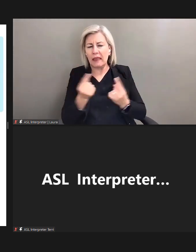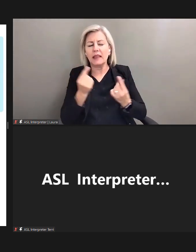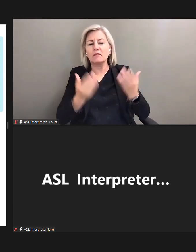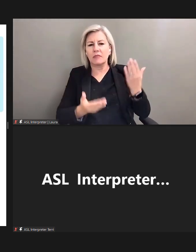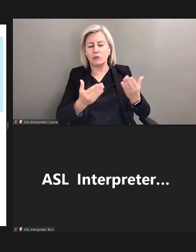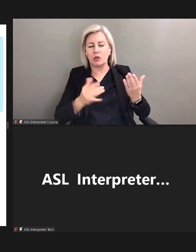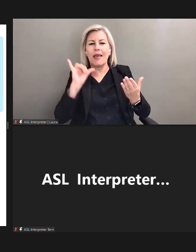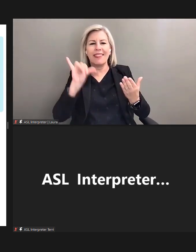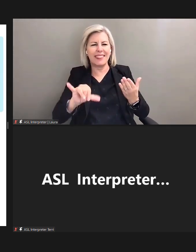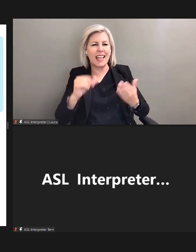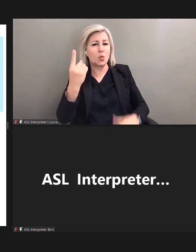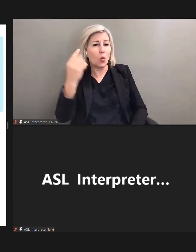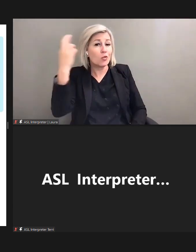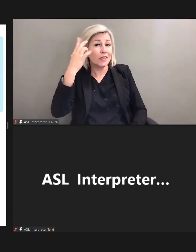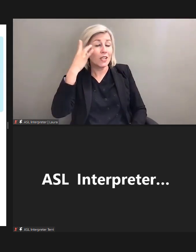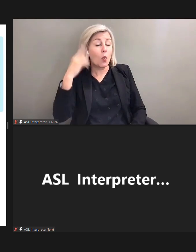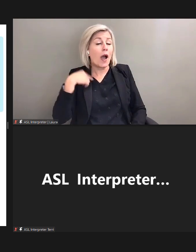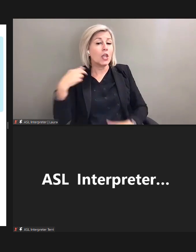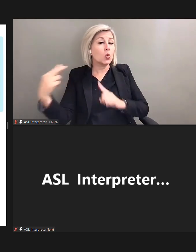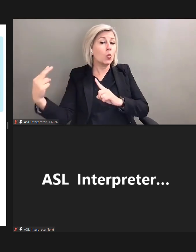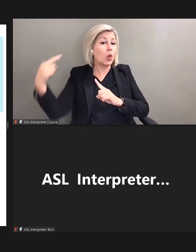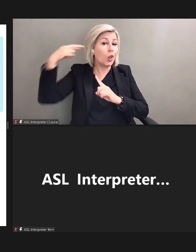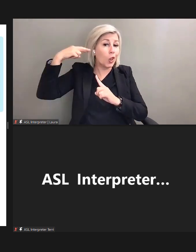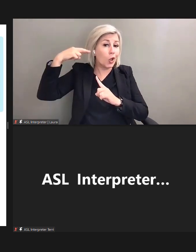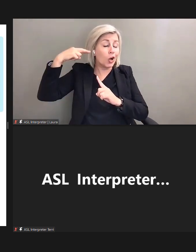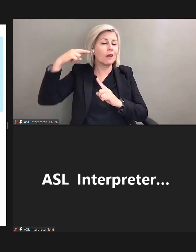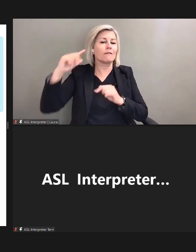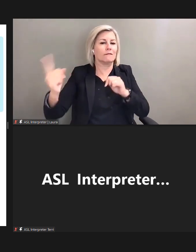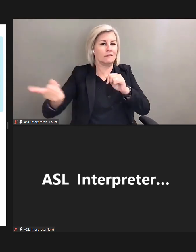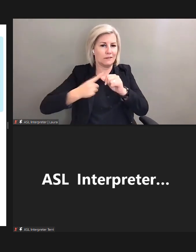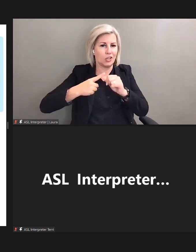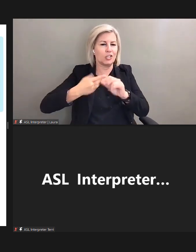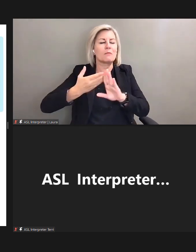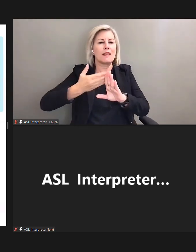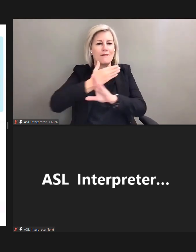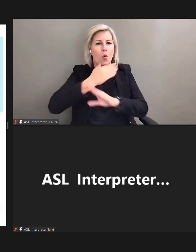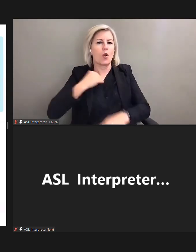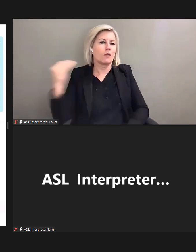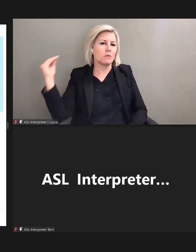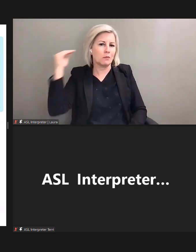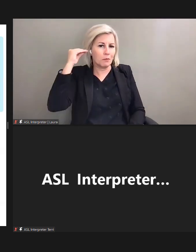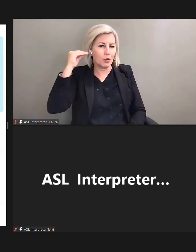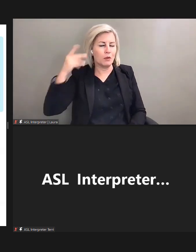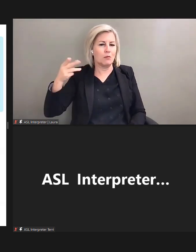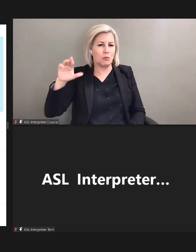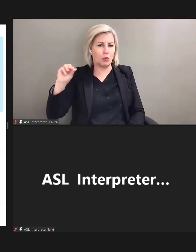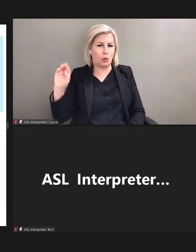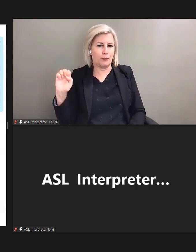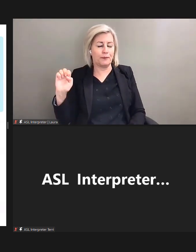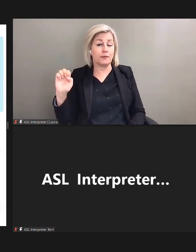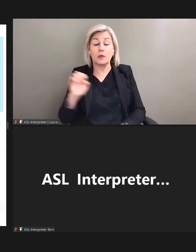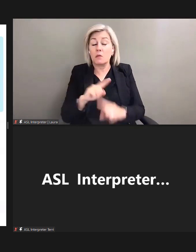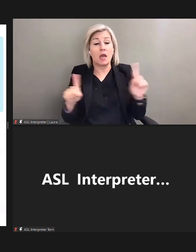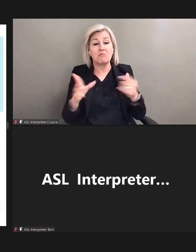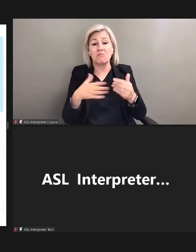And that's one of the reasons why we want to carefully inspect the ear prior to doing screening. But otherwise, probes will not go in deeply enough